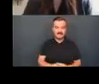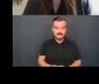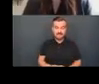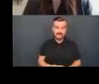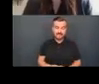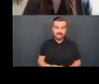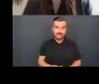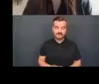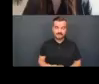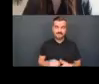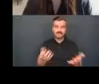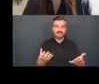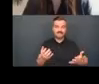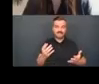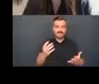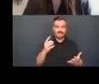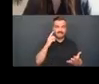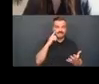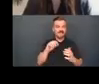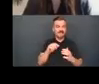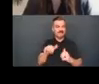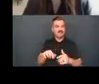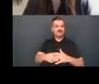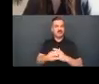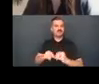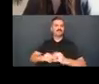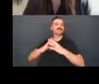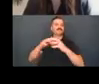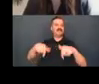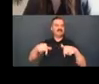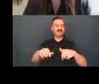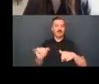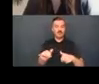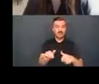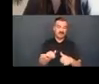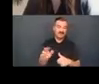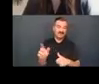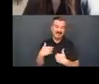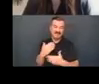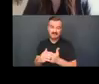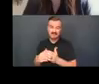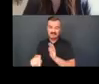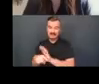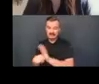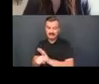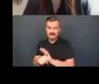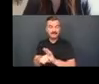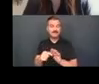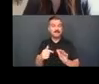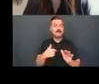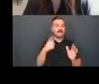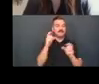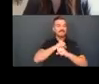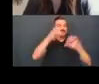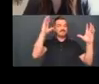With both the motives behind the adoption of this technology and its practical shortcomings in mind, my framing of telemedicine